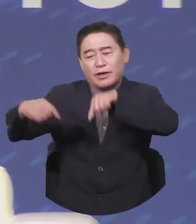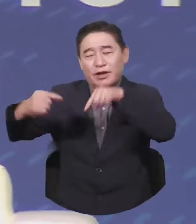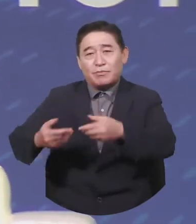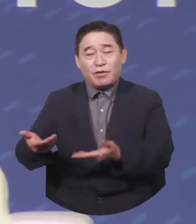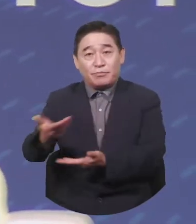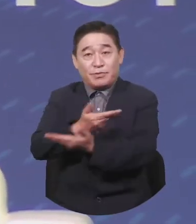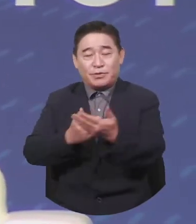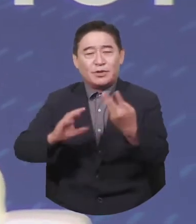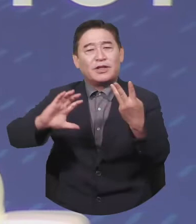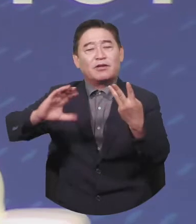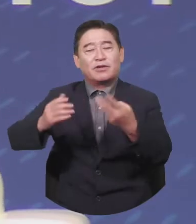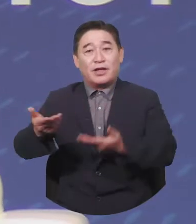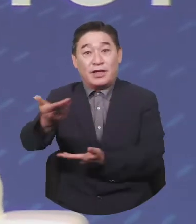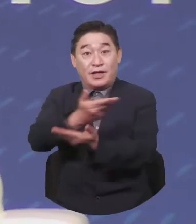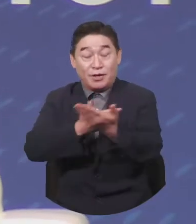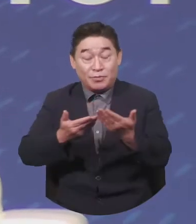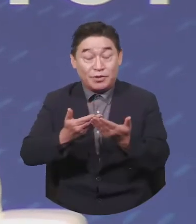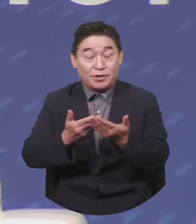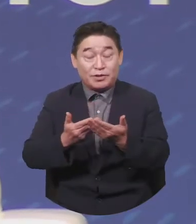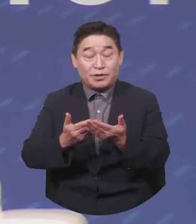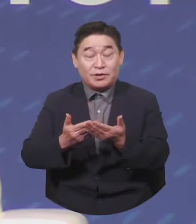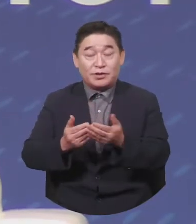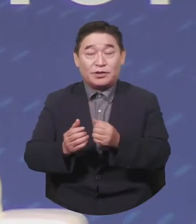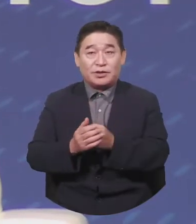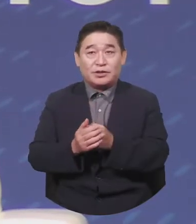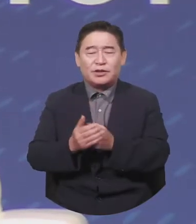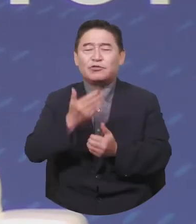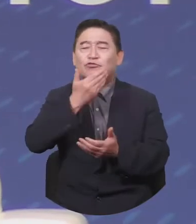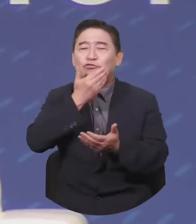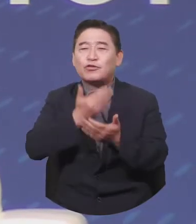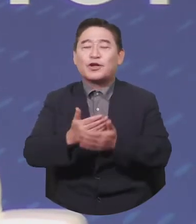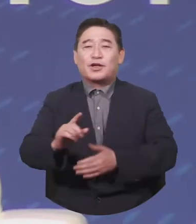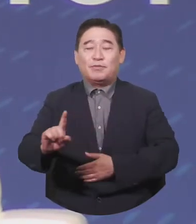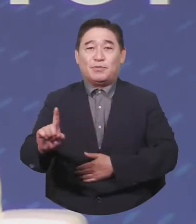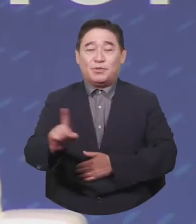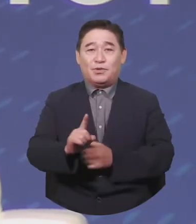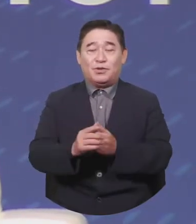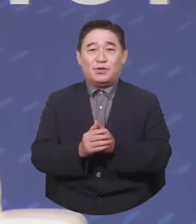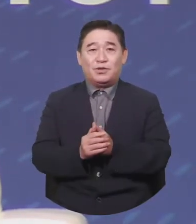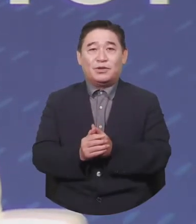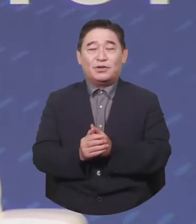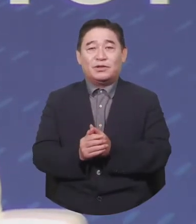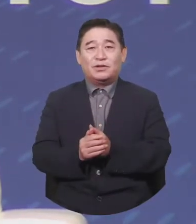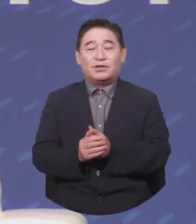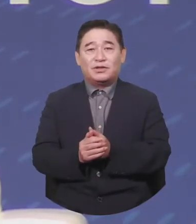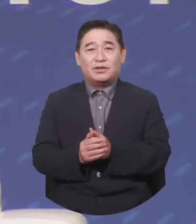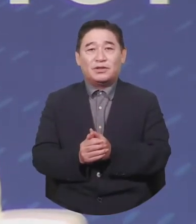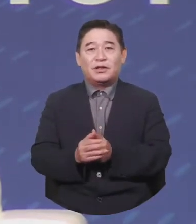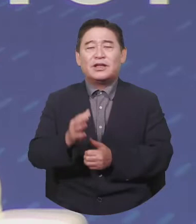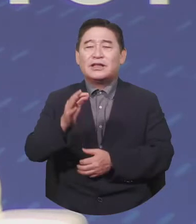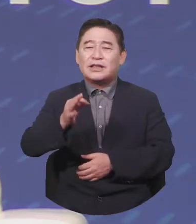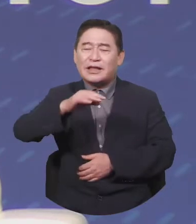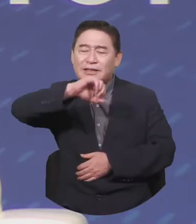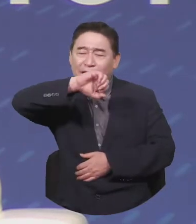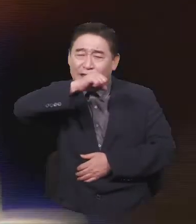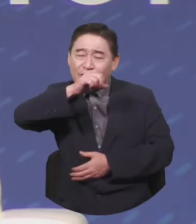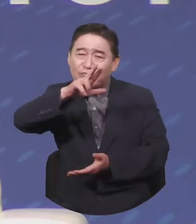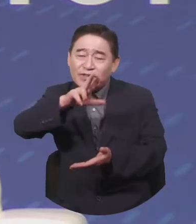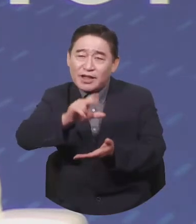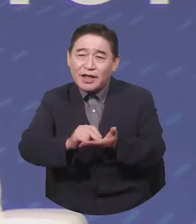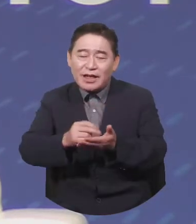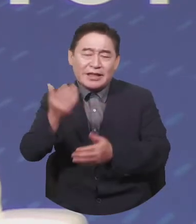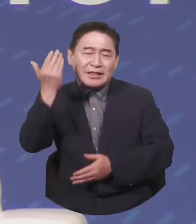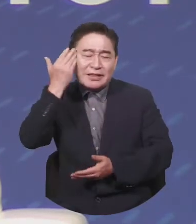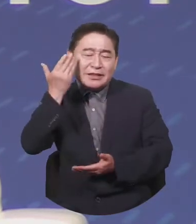points. The first one, the financial resources. And second is knowledge sharing for the solution. And finally, effective